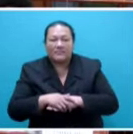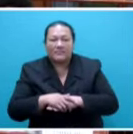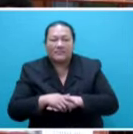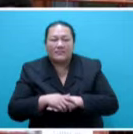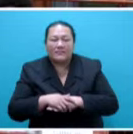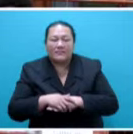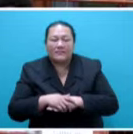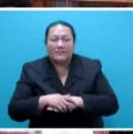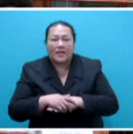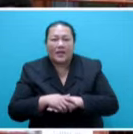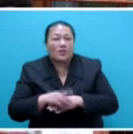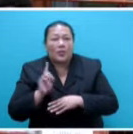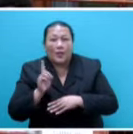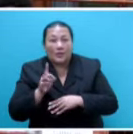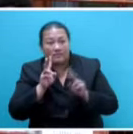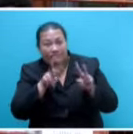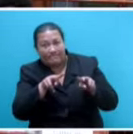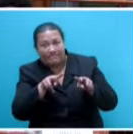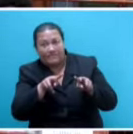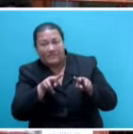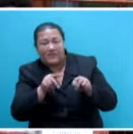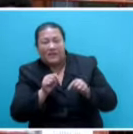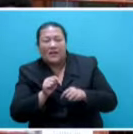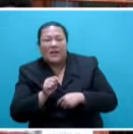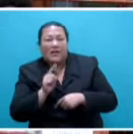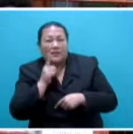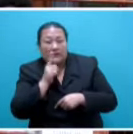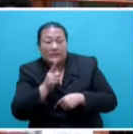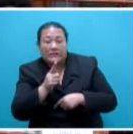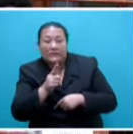So what we actually seeing is a reduction in the sittings.